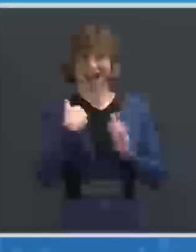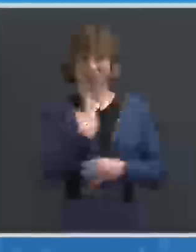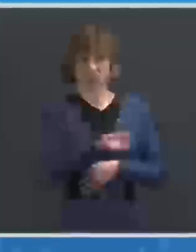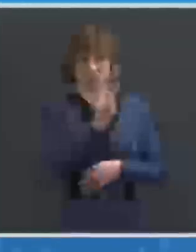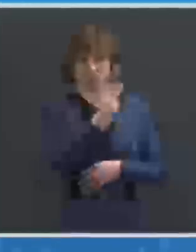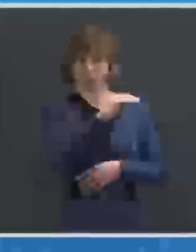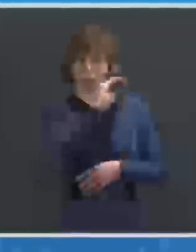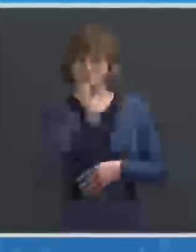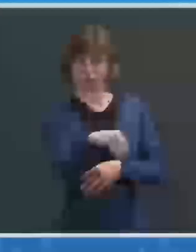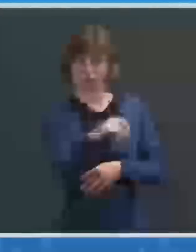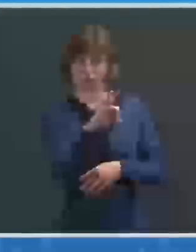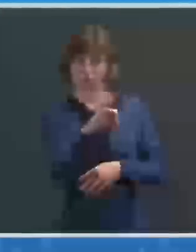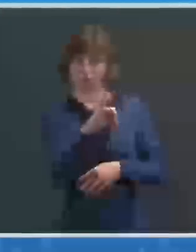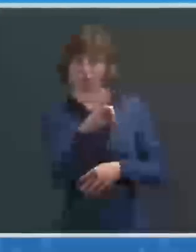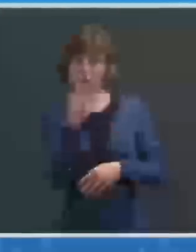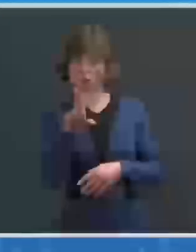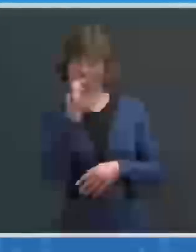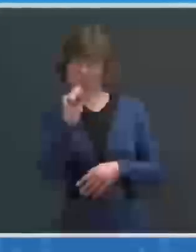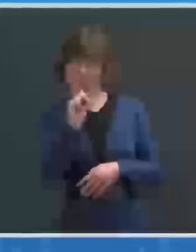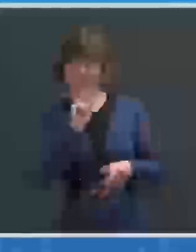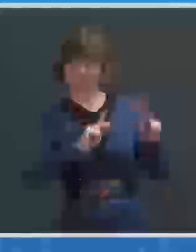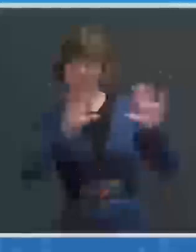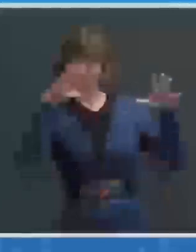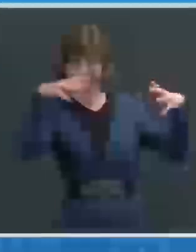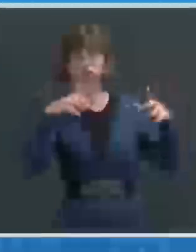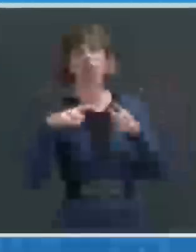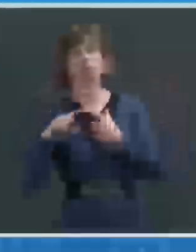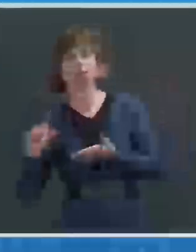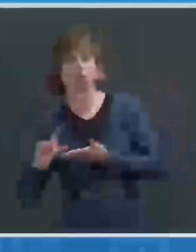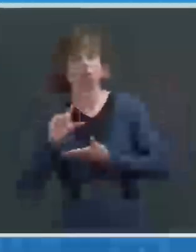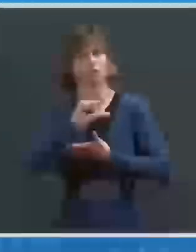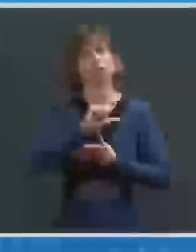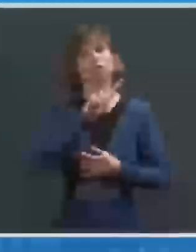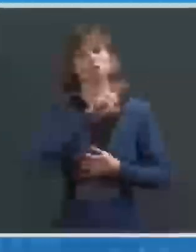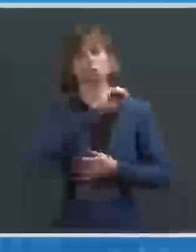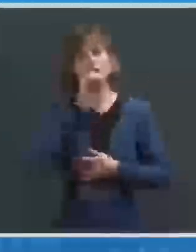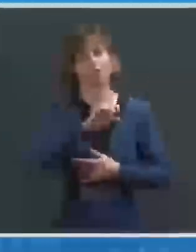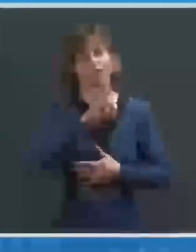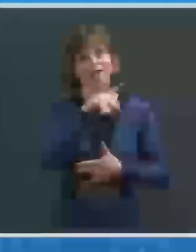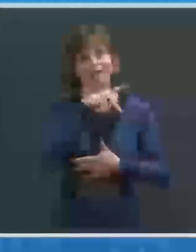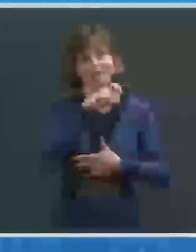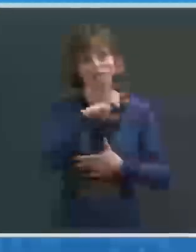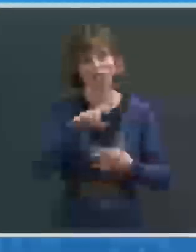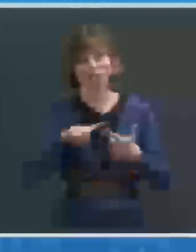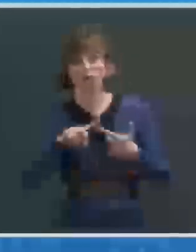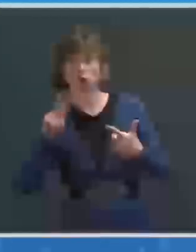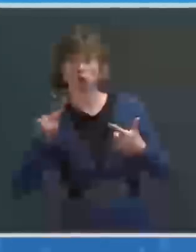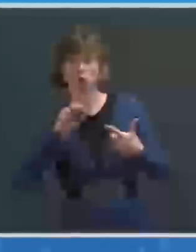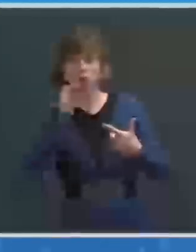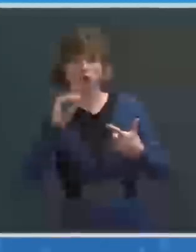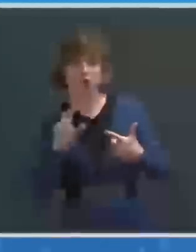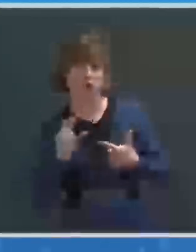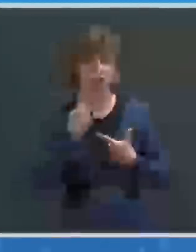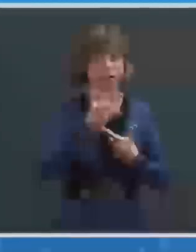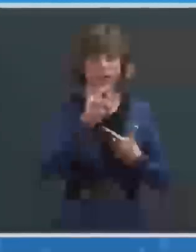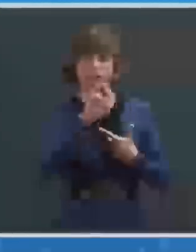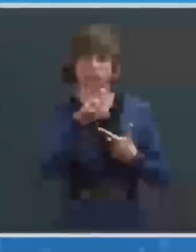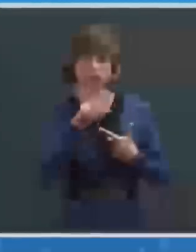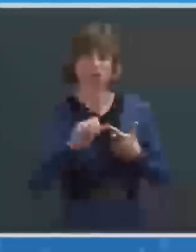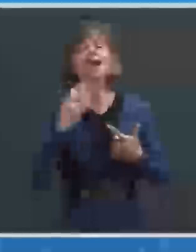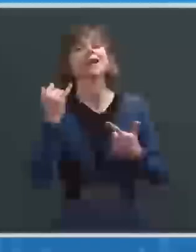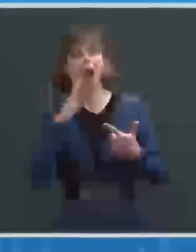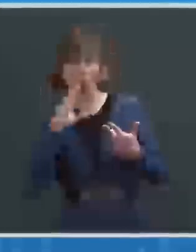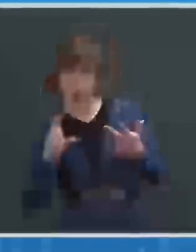it receives approximately 2% of the Pfizer allocation, 2% of the Moderna allocation, and will now